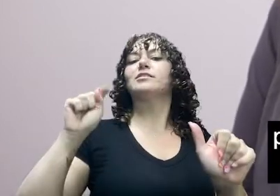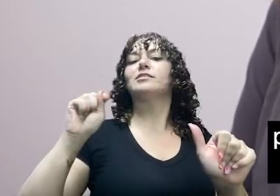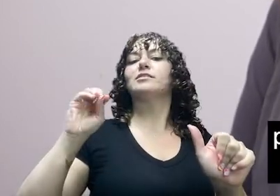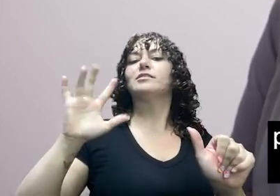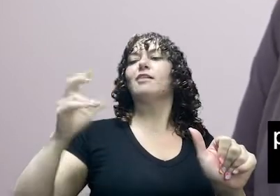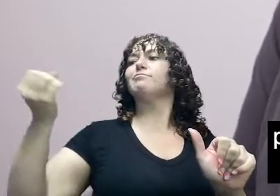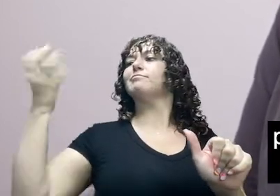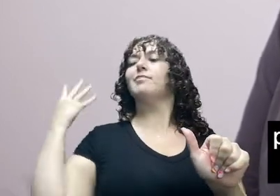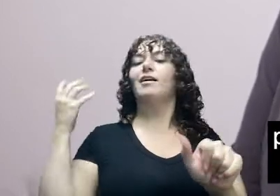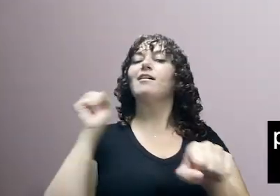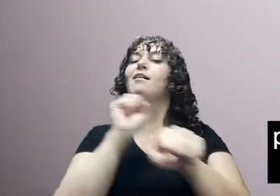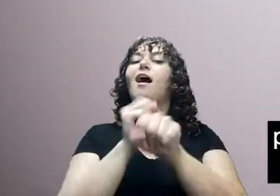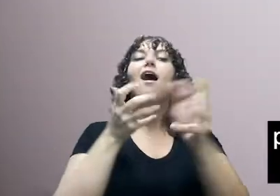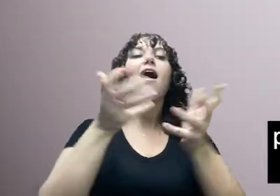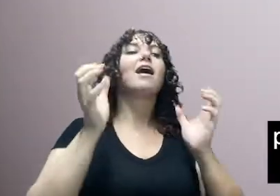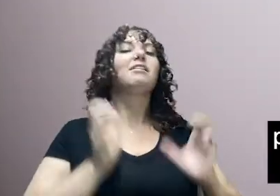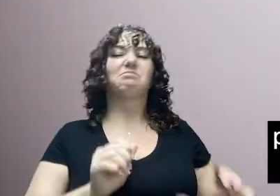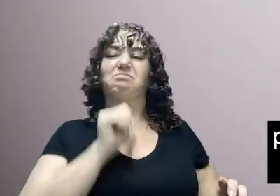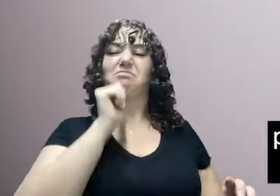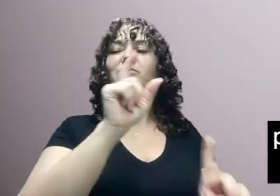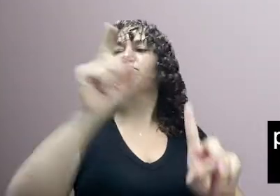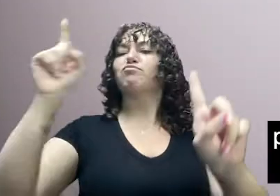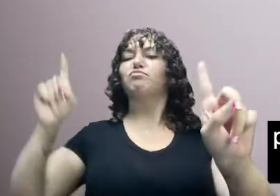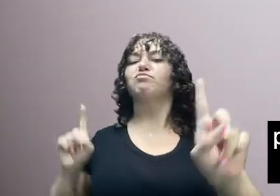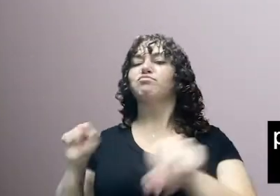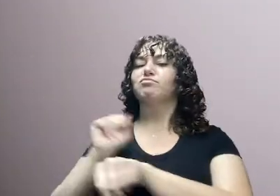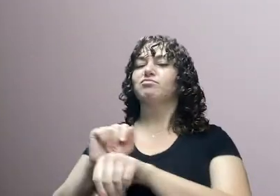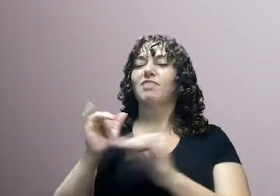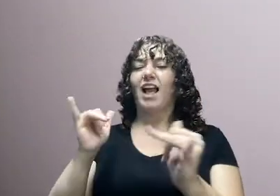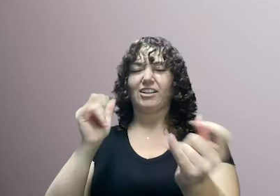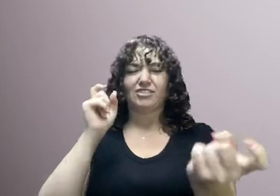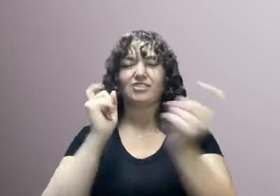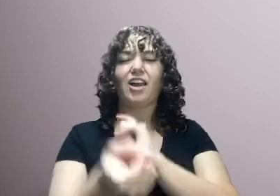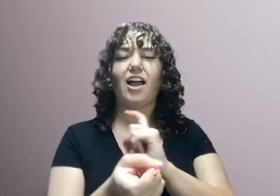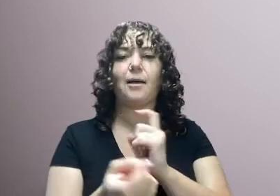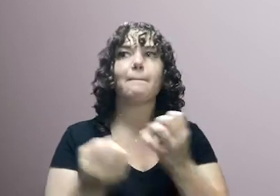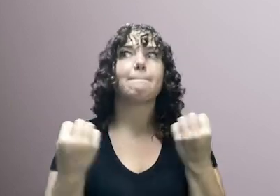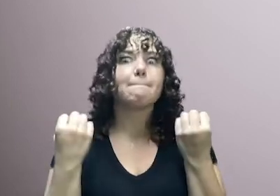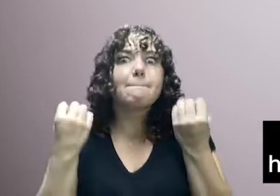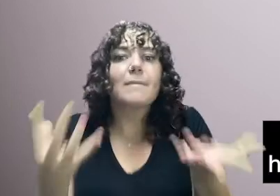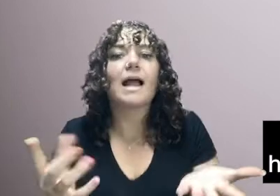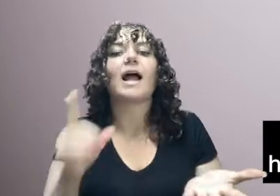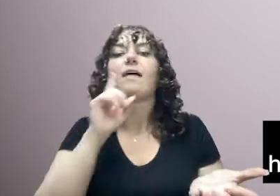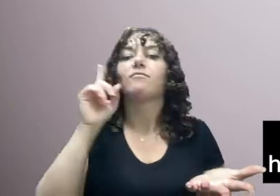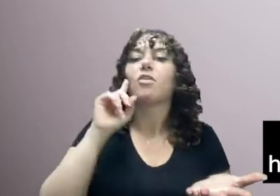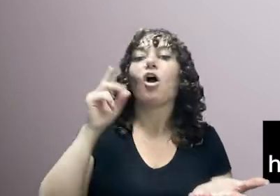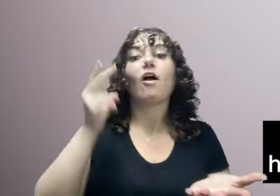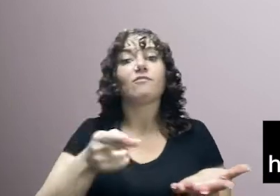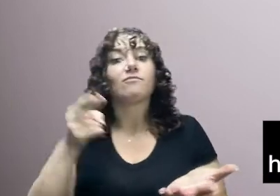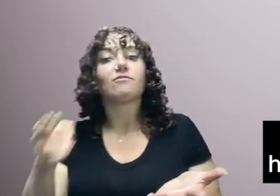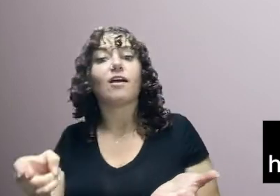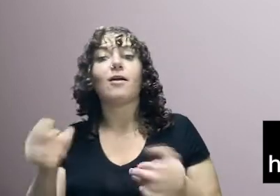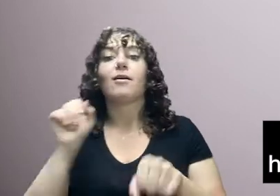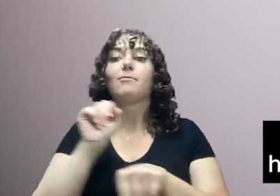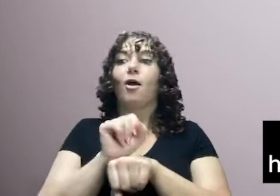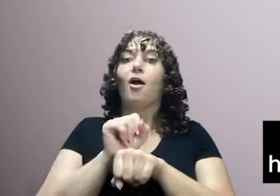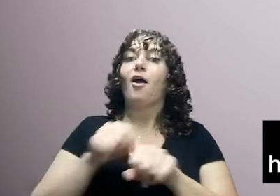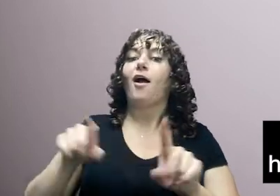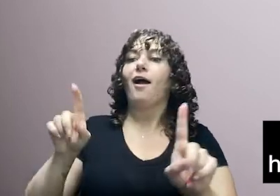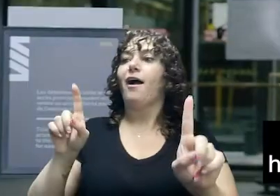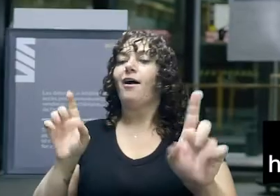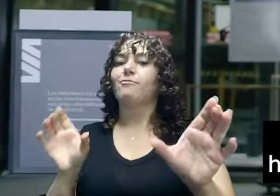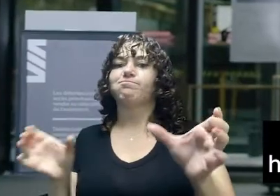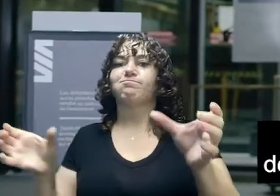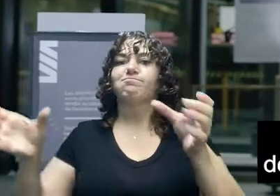in the stockroom, not dealing with customers. And that's changed now. There are so many deaf, hard of hearing